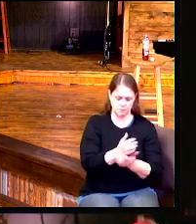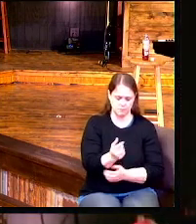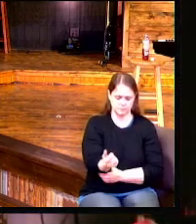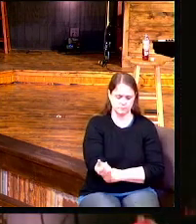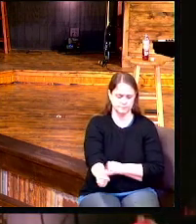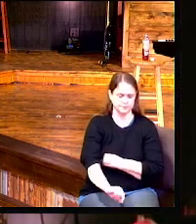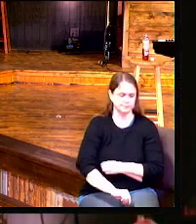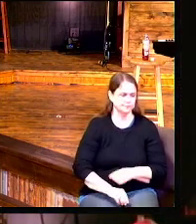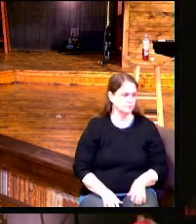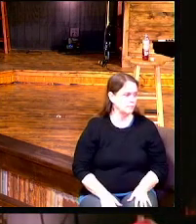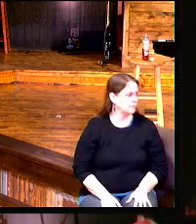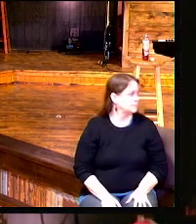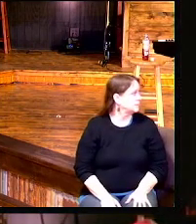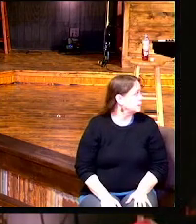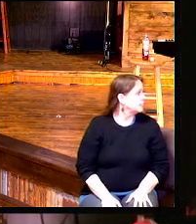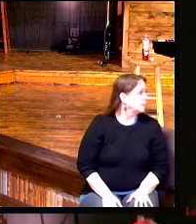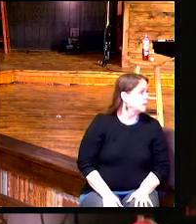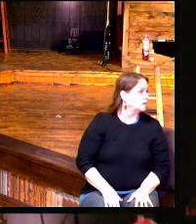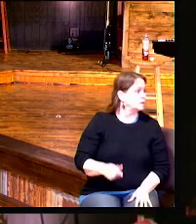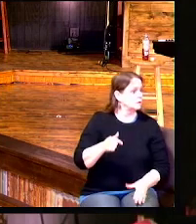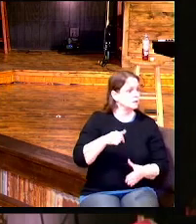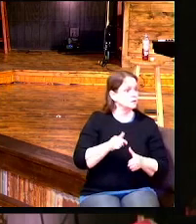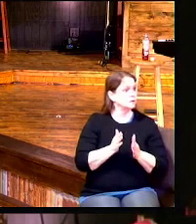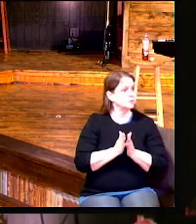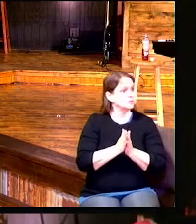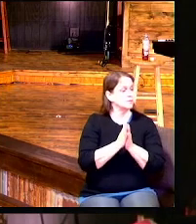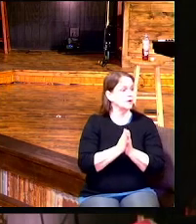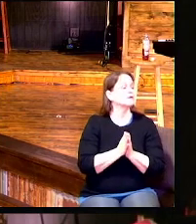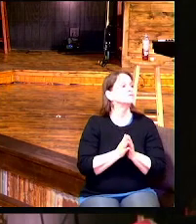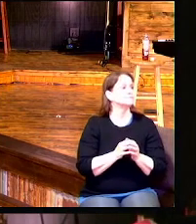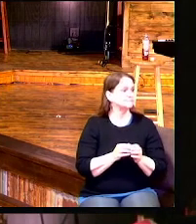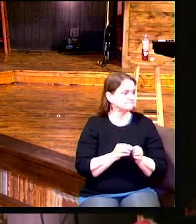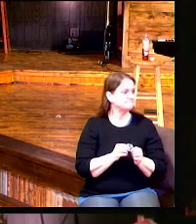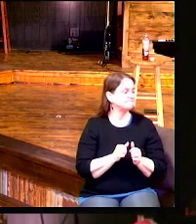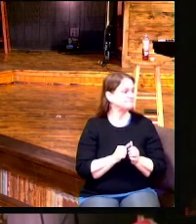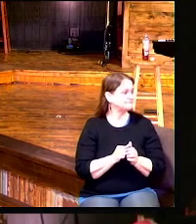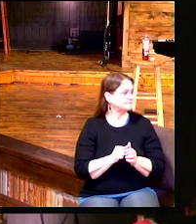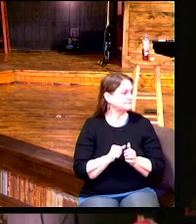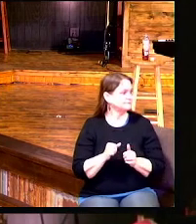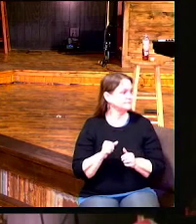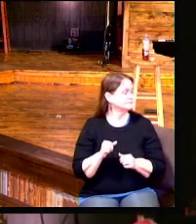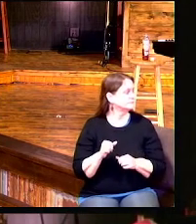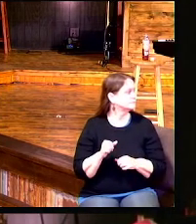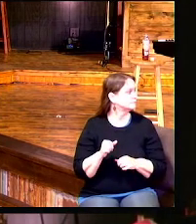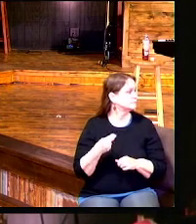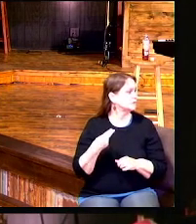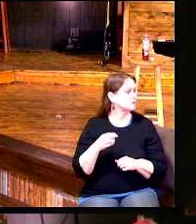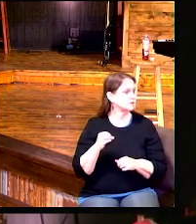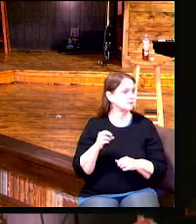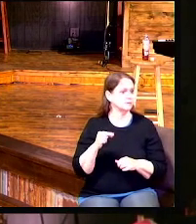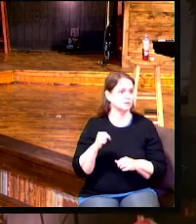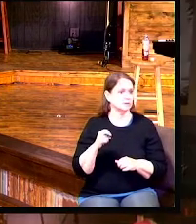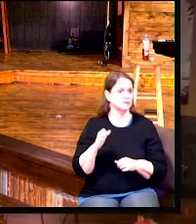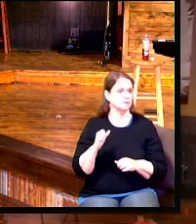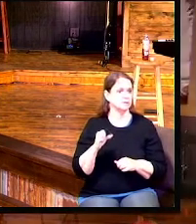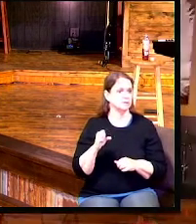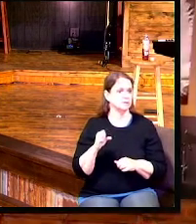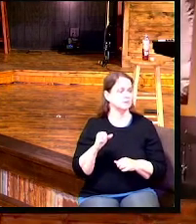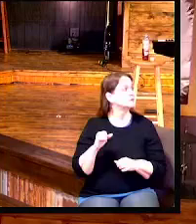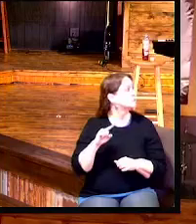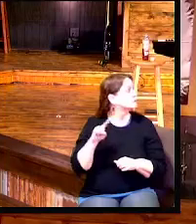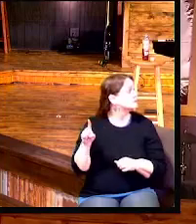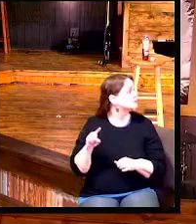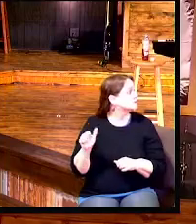So also, I want you all to be in prayer for the Gonzalez family. If you have not heard or know yet, that one of our